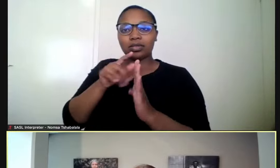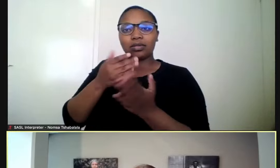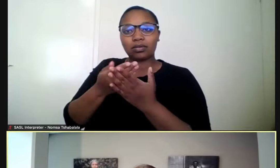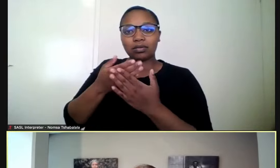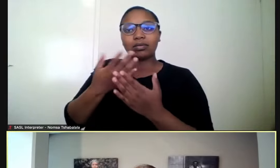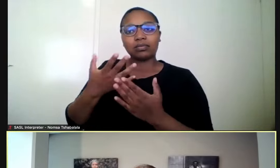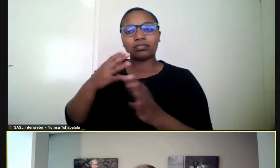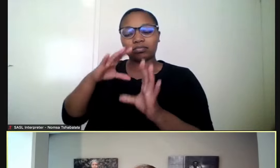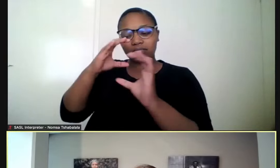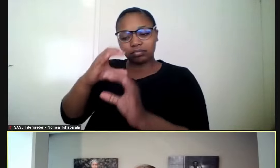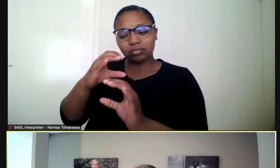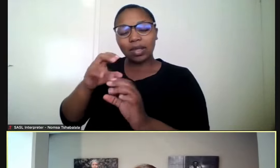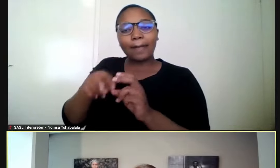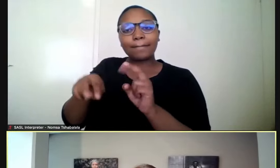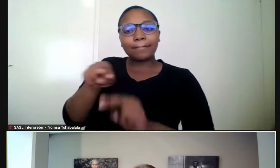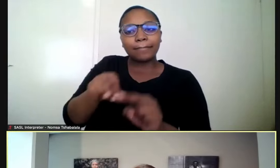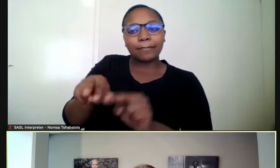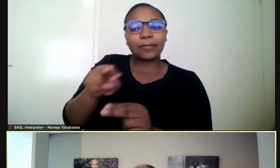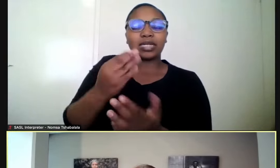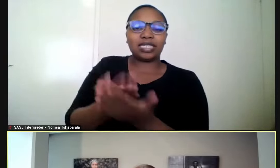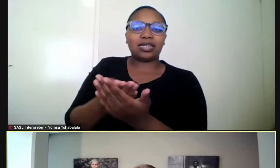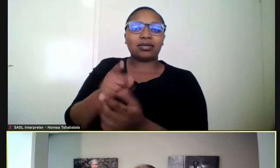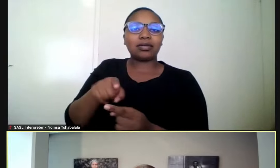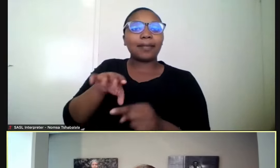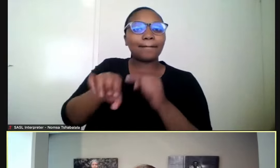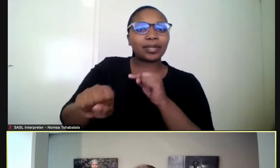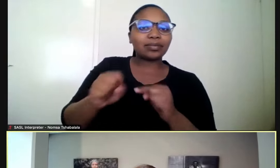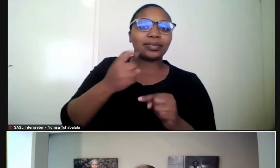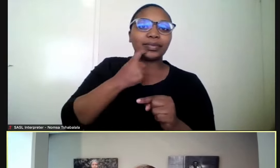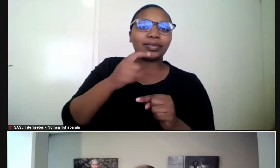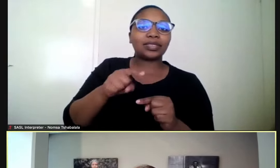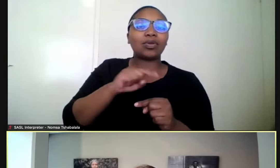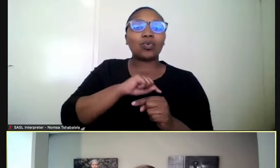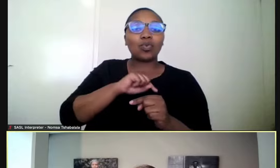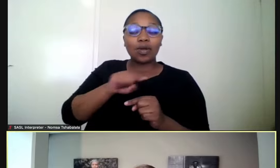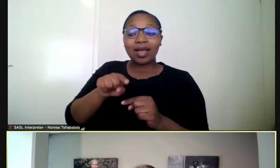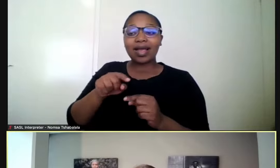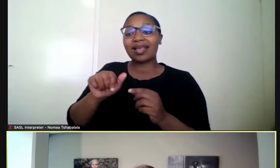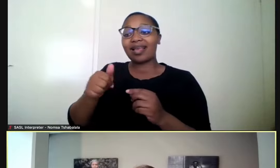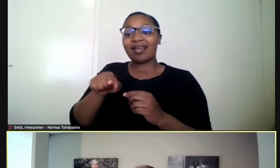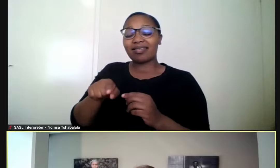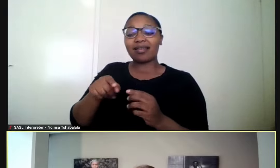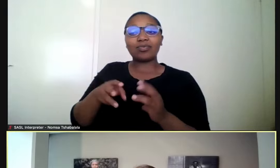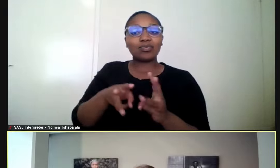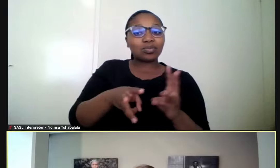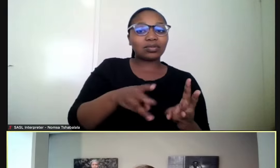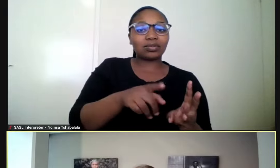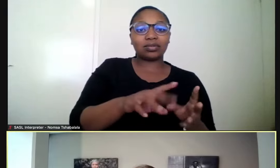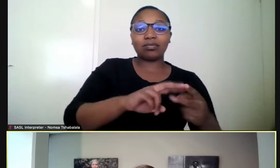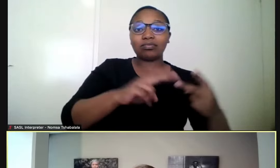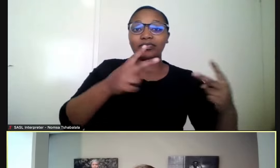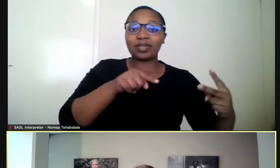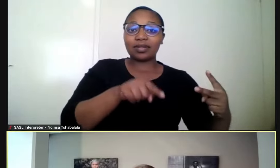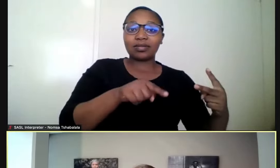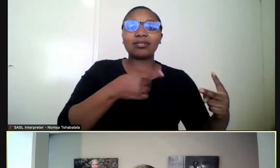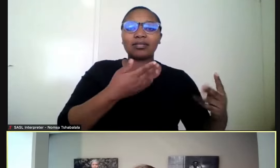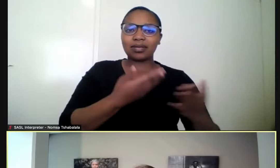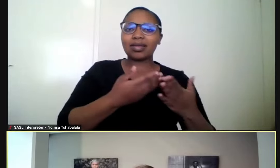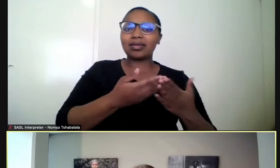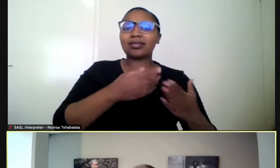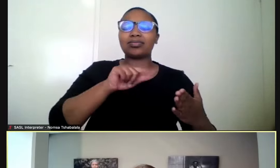on a normal one of the kits of the qPCR, which allow us to track. At the moment, it suggests a